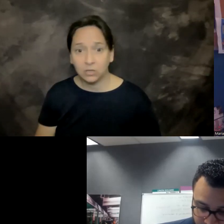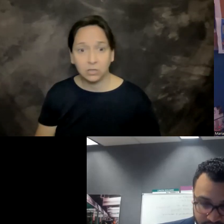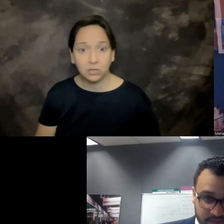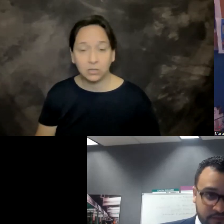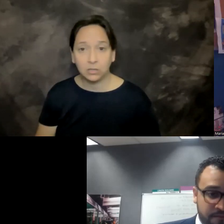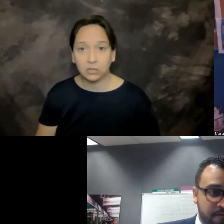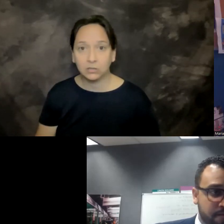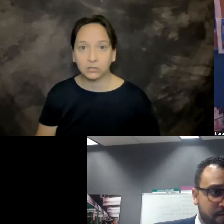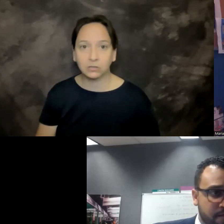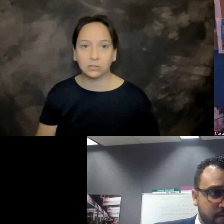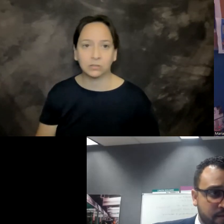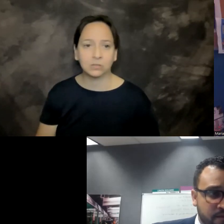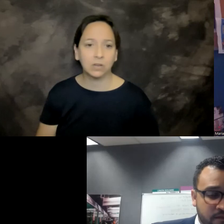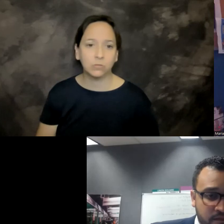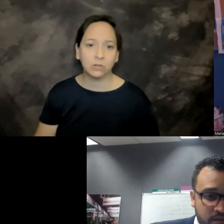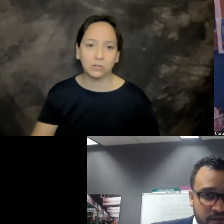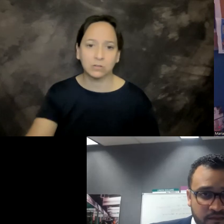Can I ask a question, Gabby?